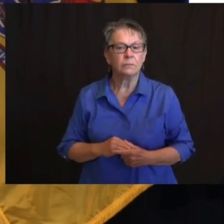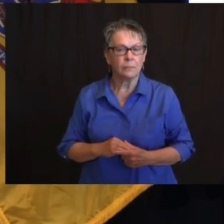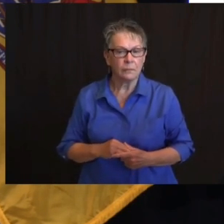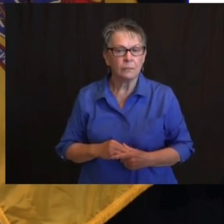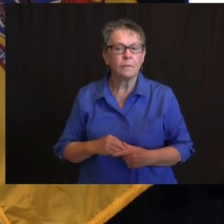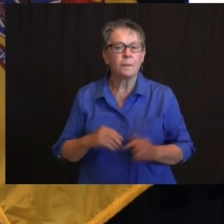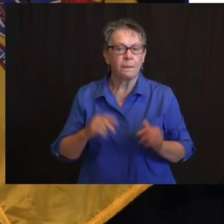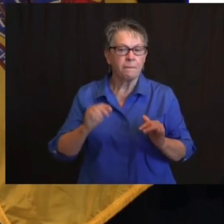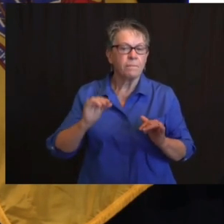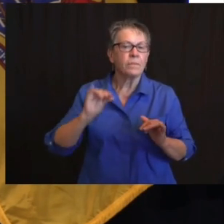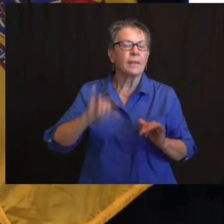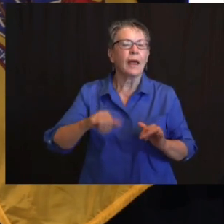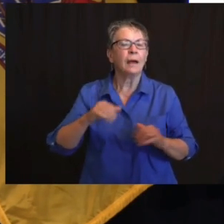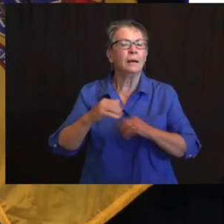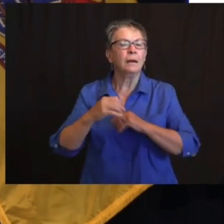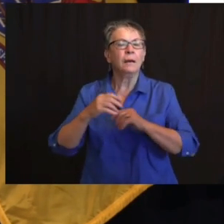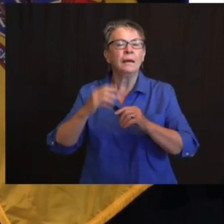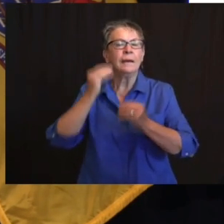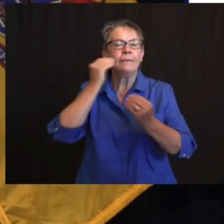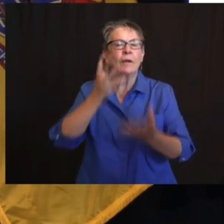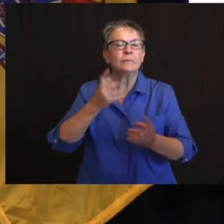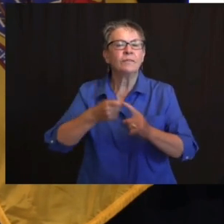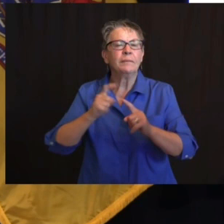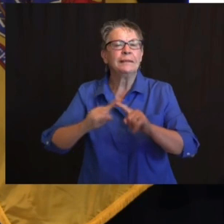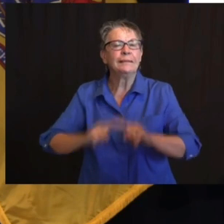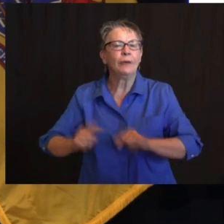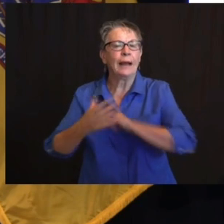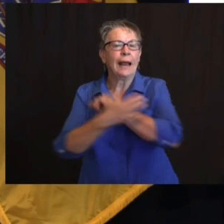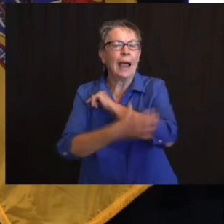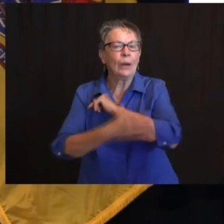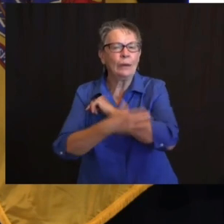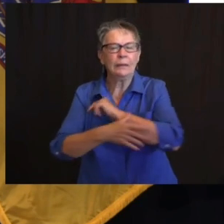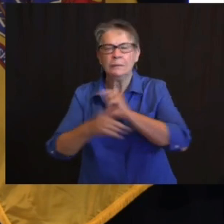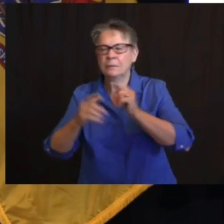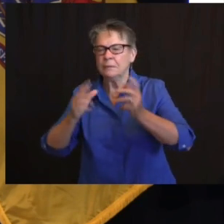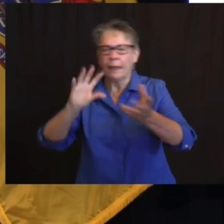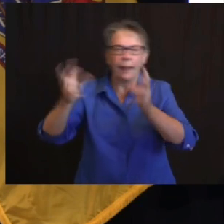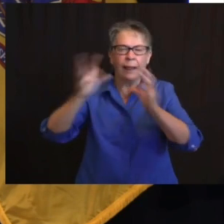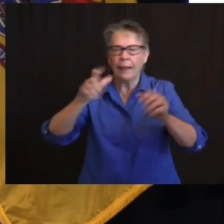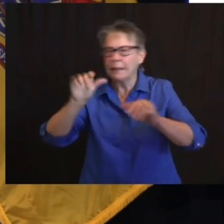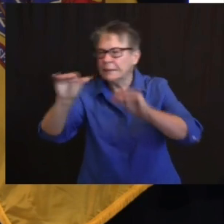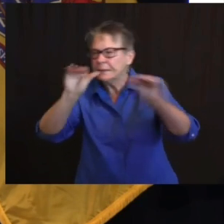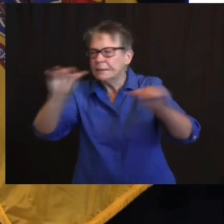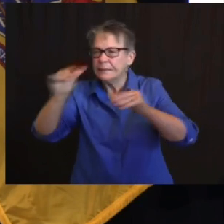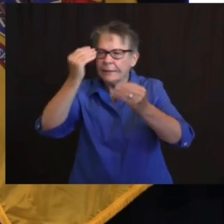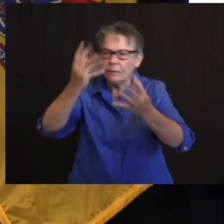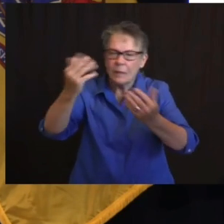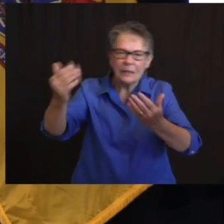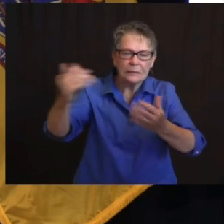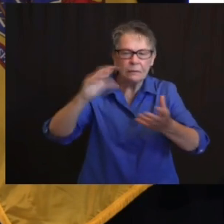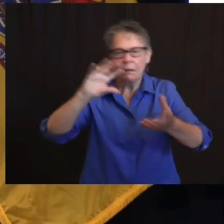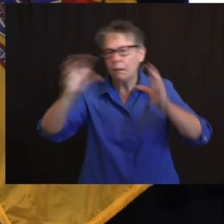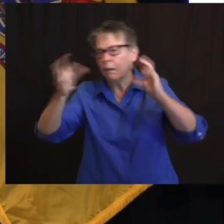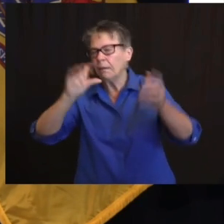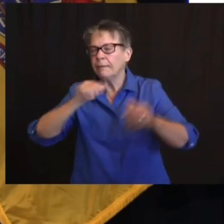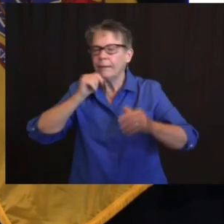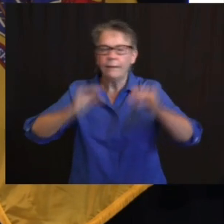could literally go from 5 people to 6 or something like that, or you could have the concentrated,